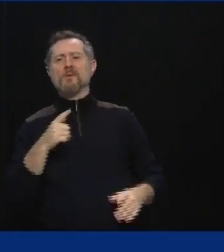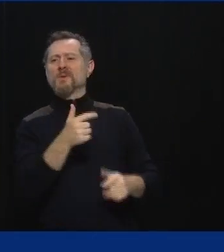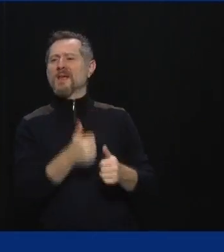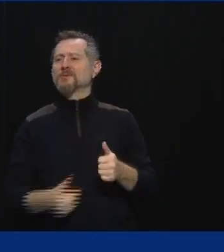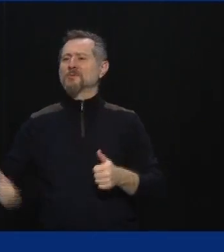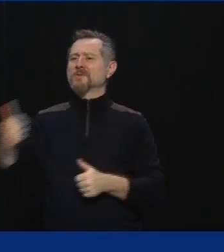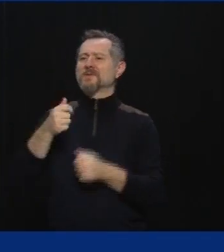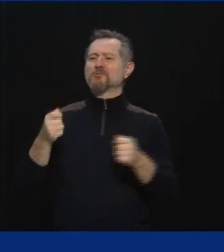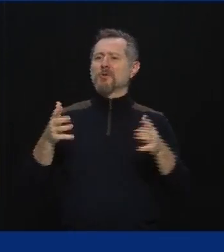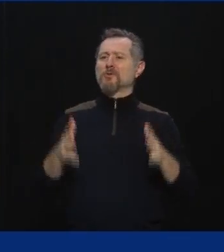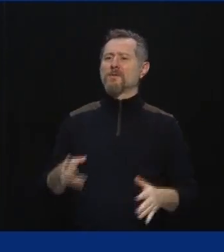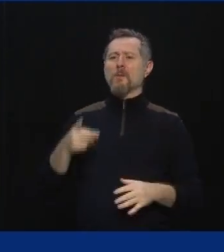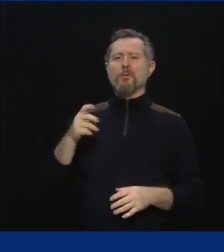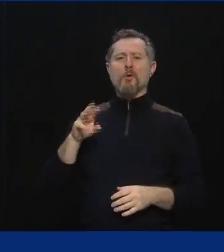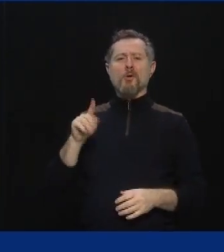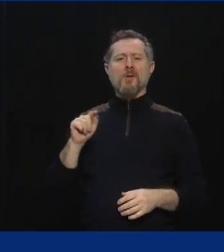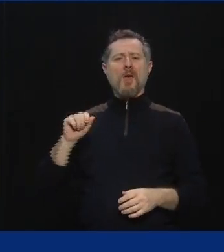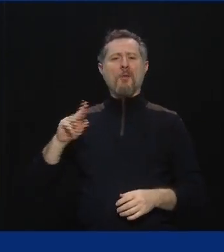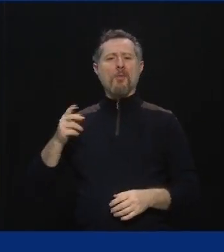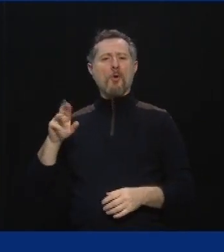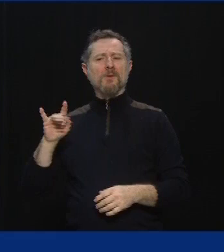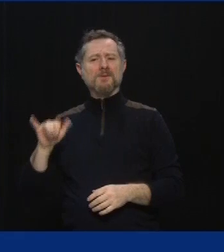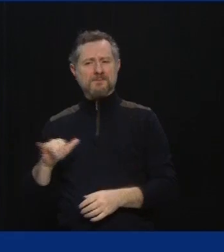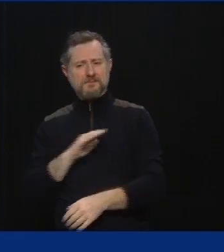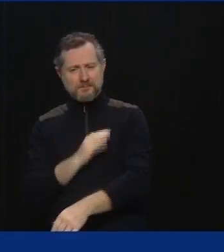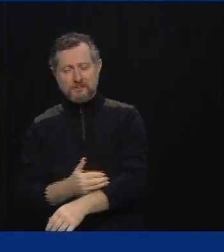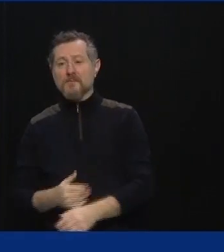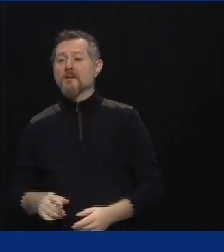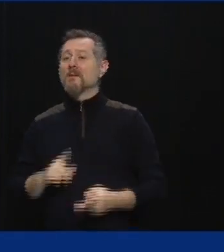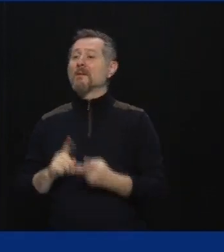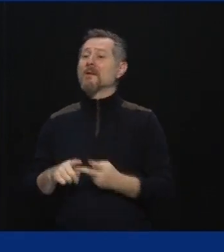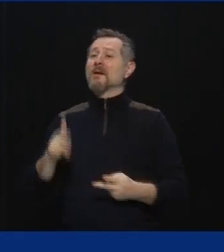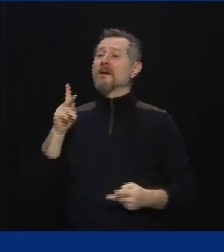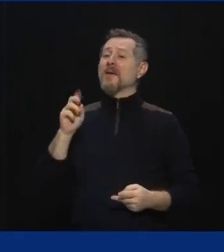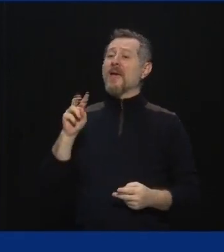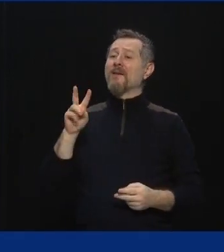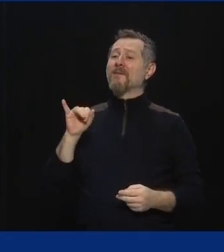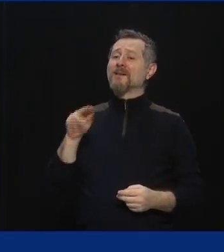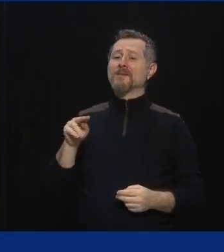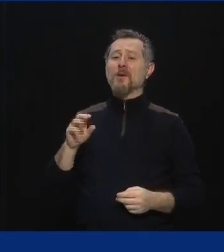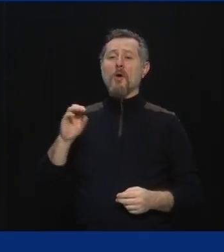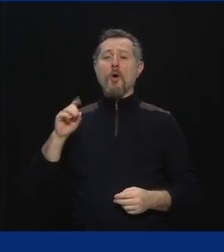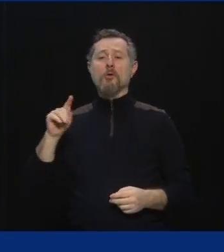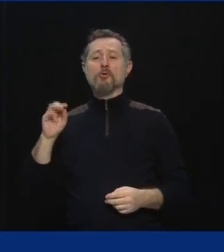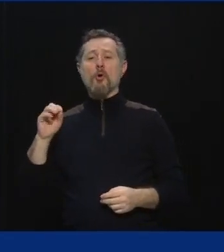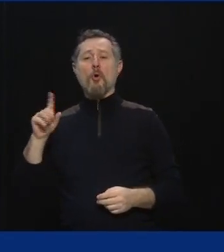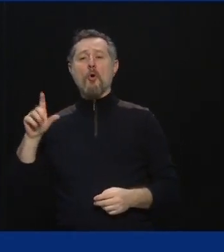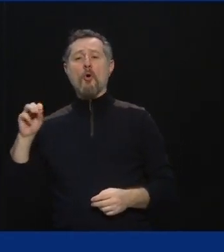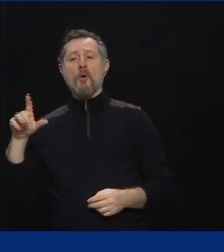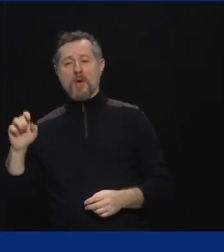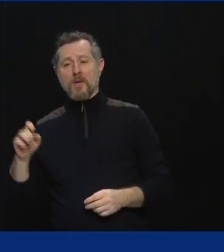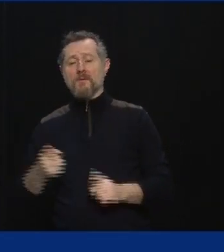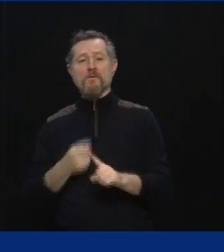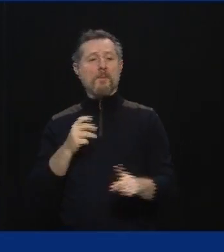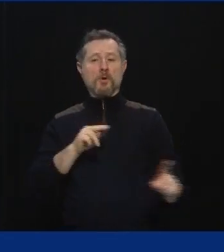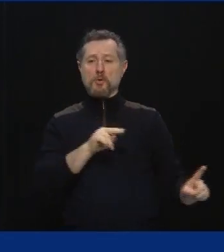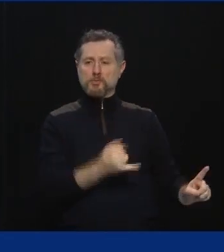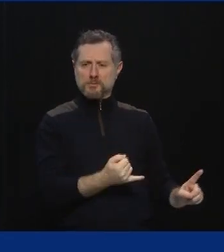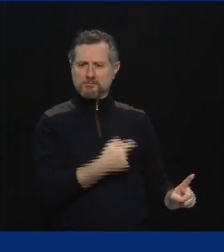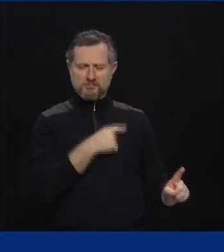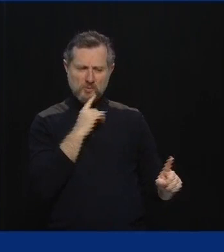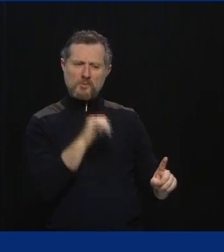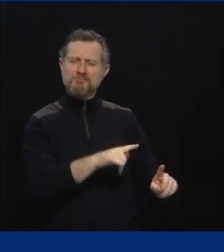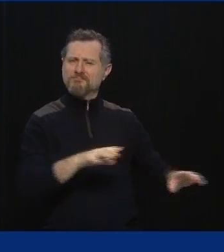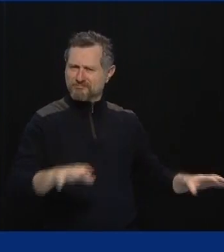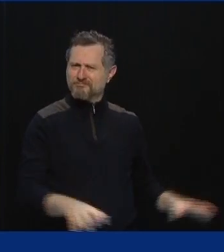Also, Kevin O'Toole, our friend across the water from New Jersey, another individual who's so committed to just getting the